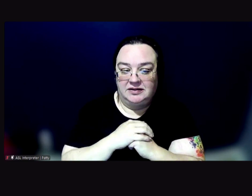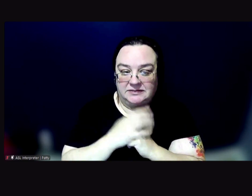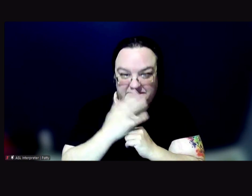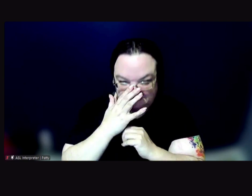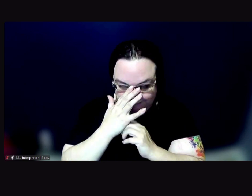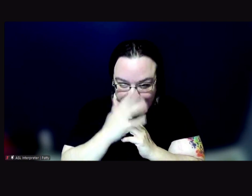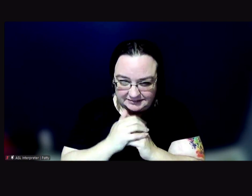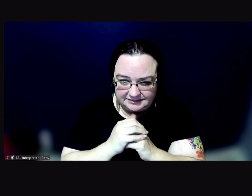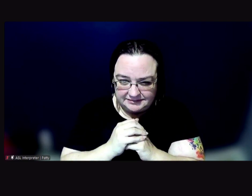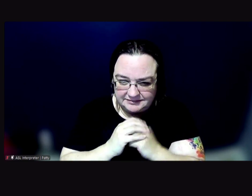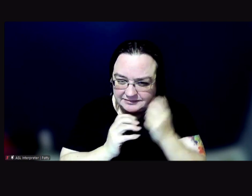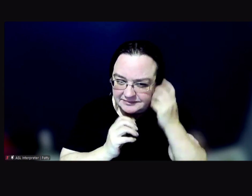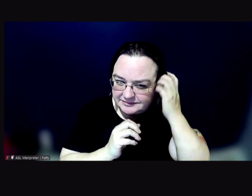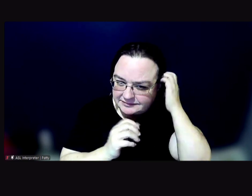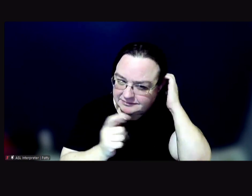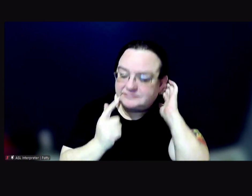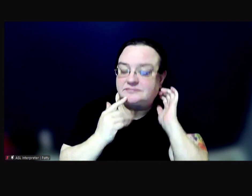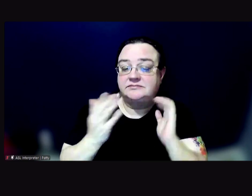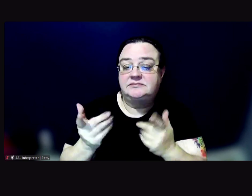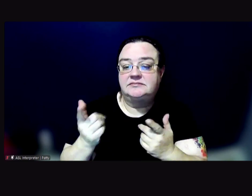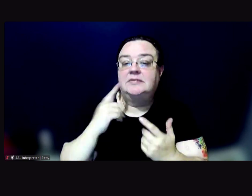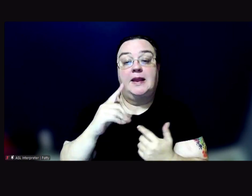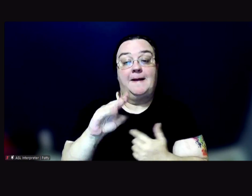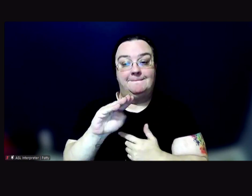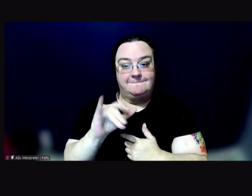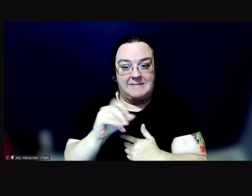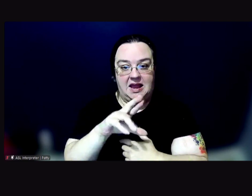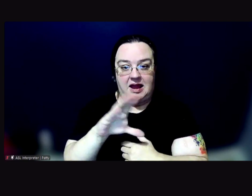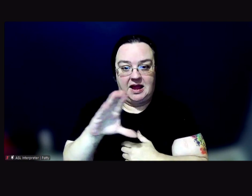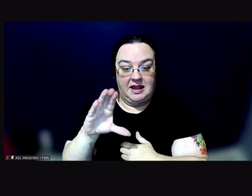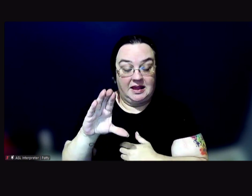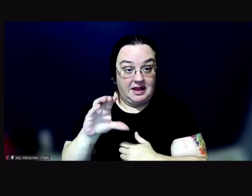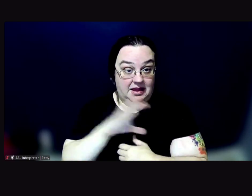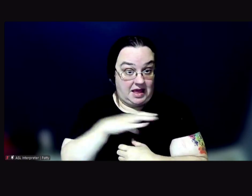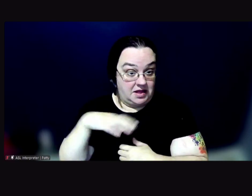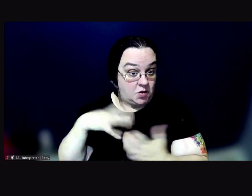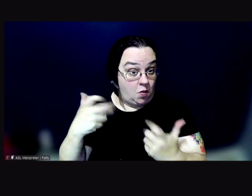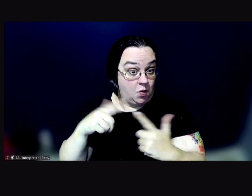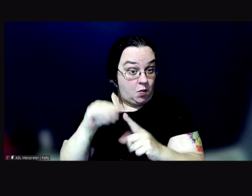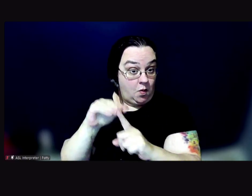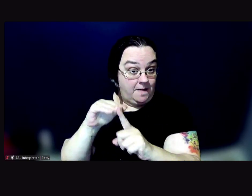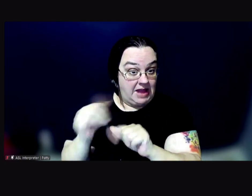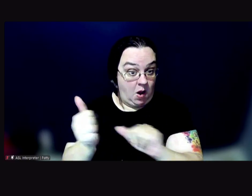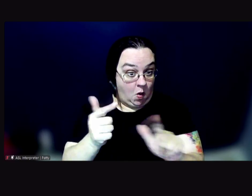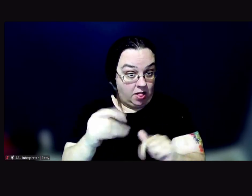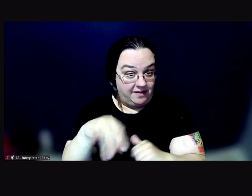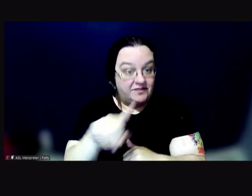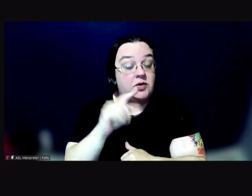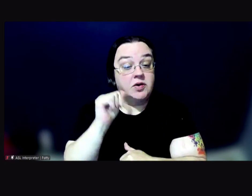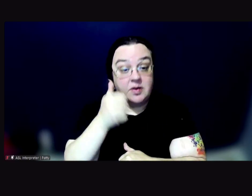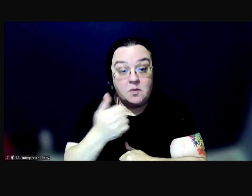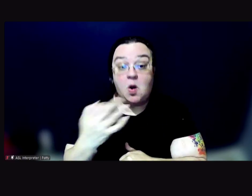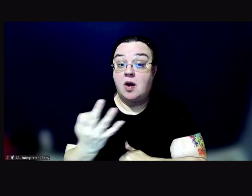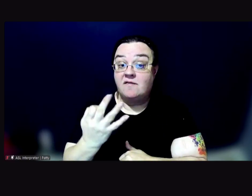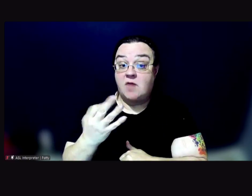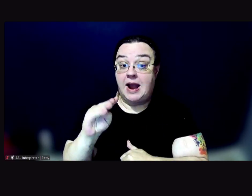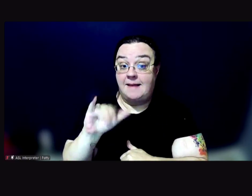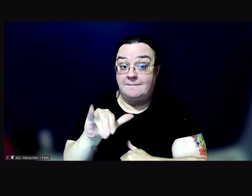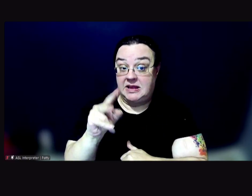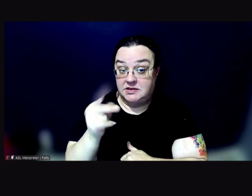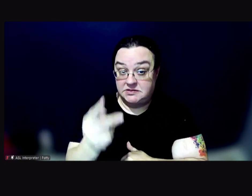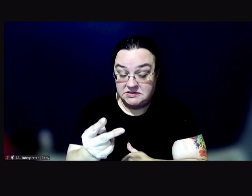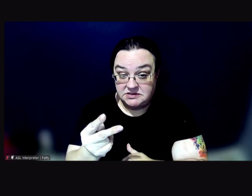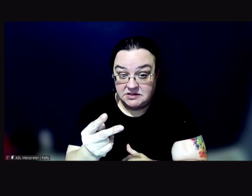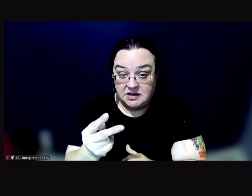For them, Sharon. All right, so look, Mayor and Council, just wanted to remind you all, tomorrow, Friday, May 2nd,